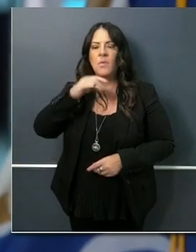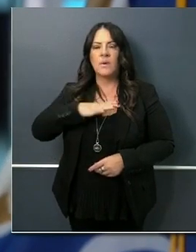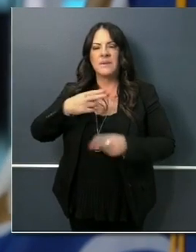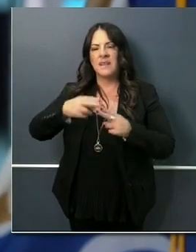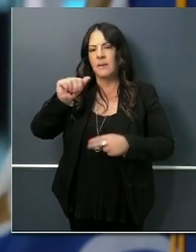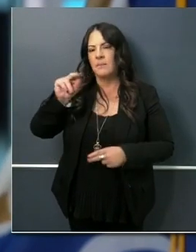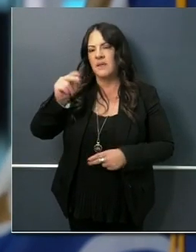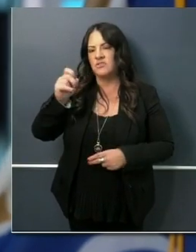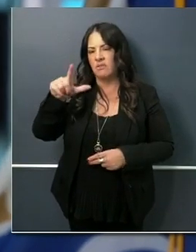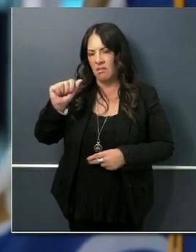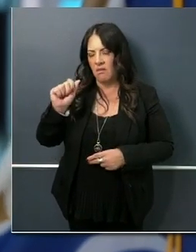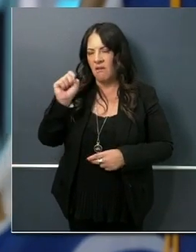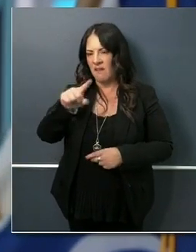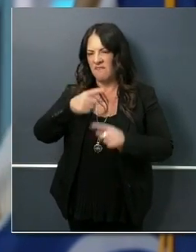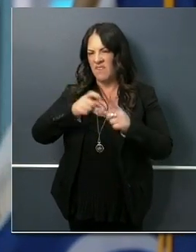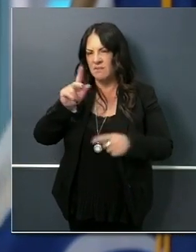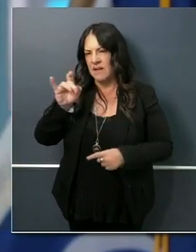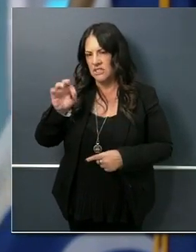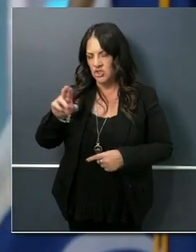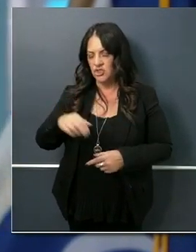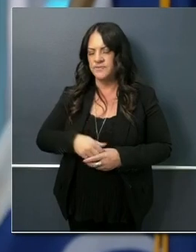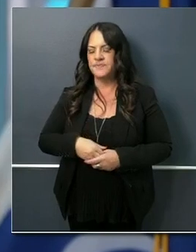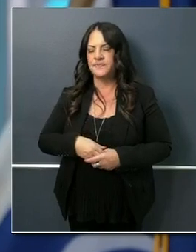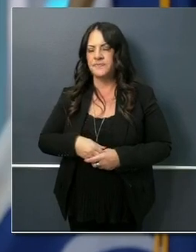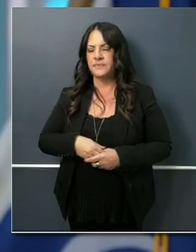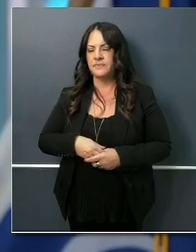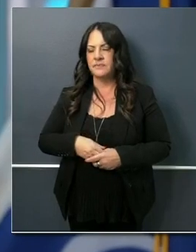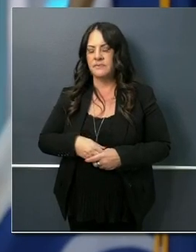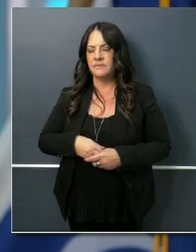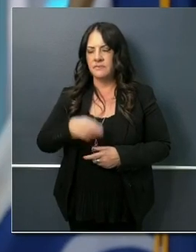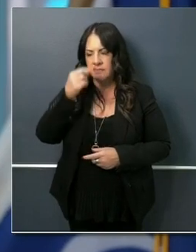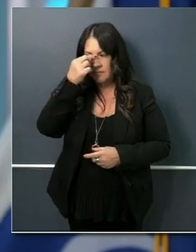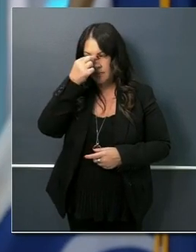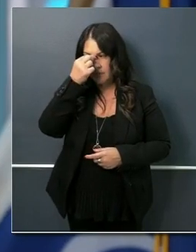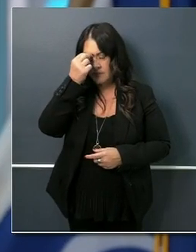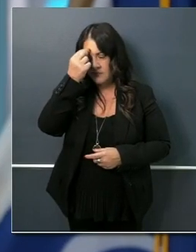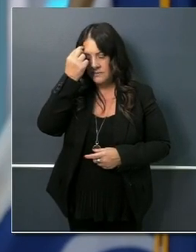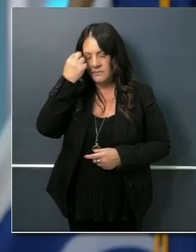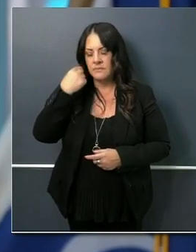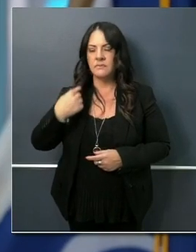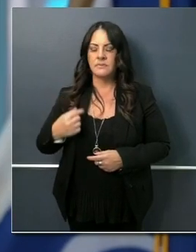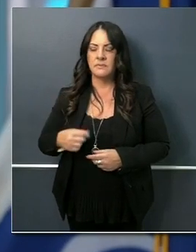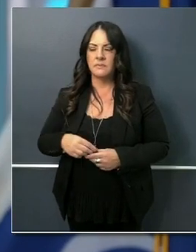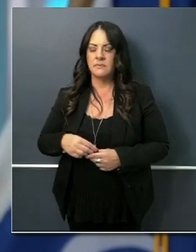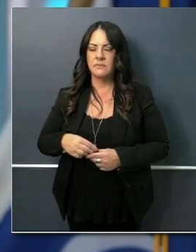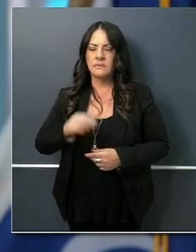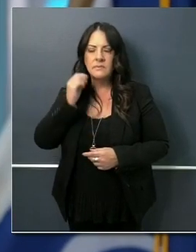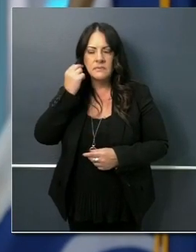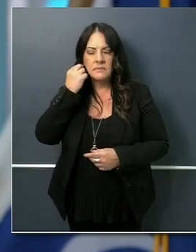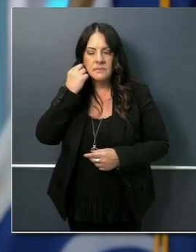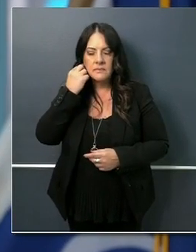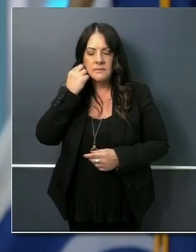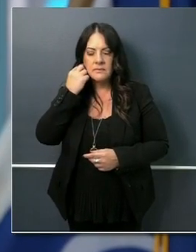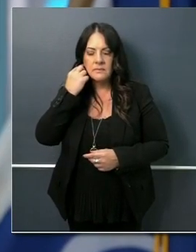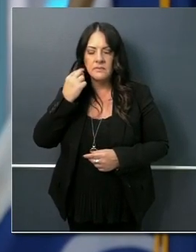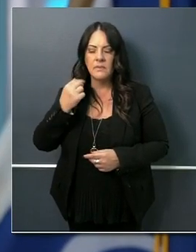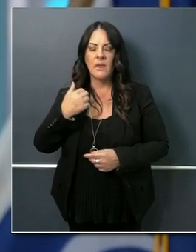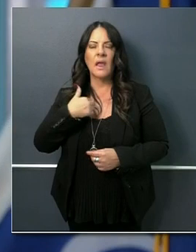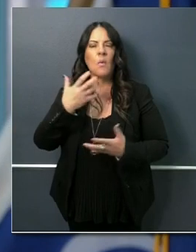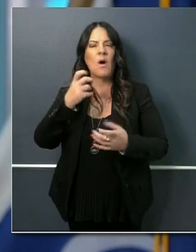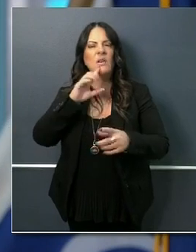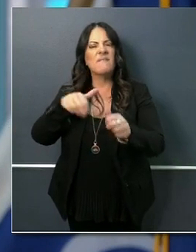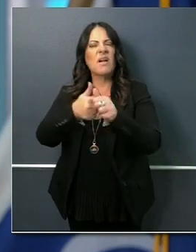Thank you, Governor. This is a follow-up question to what we discussed briefly on Friday. Do you believe